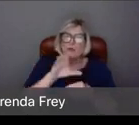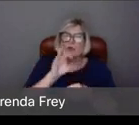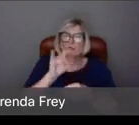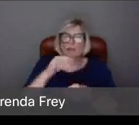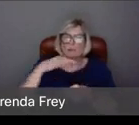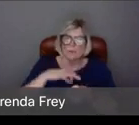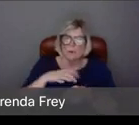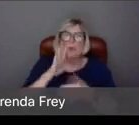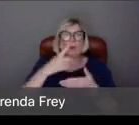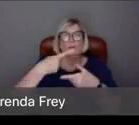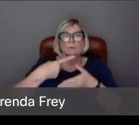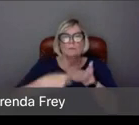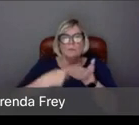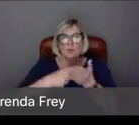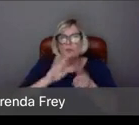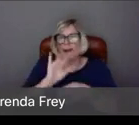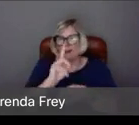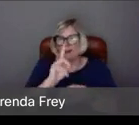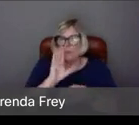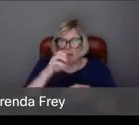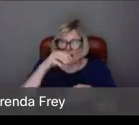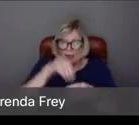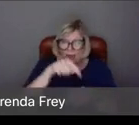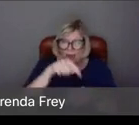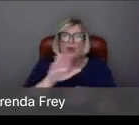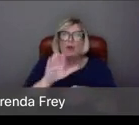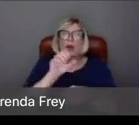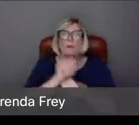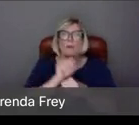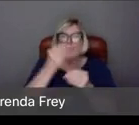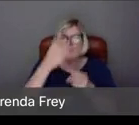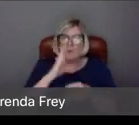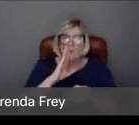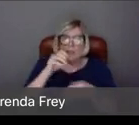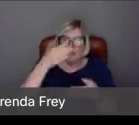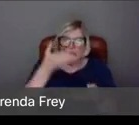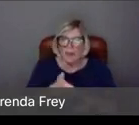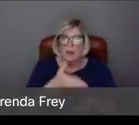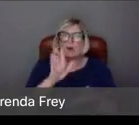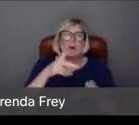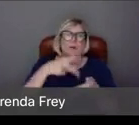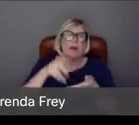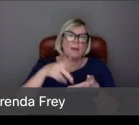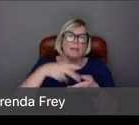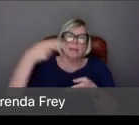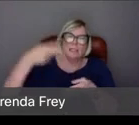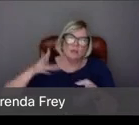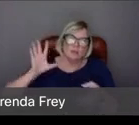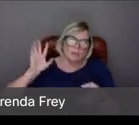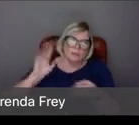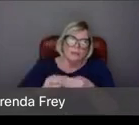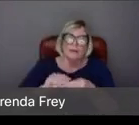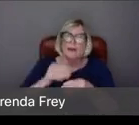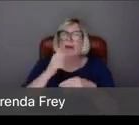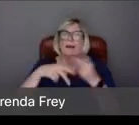your ID will be in there, employment information is going to be in there, your payment history, any sort